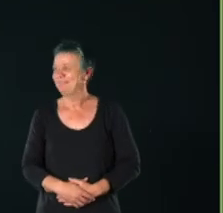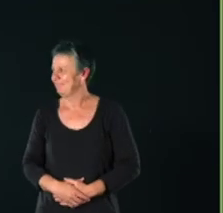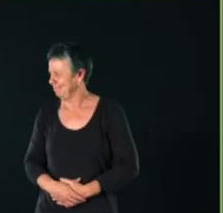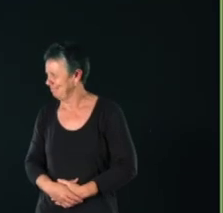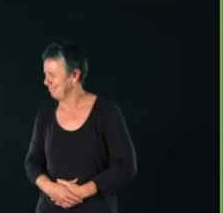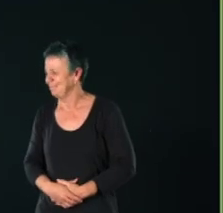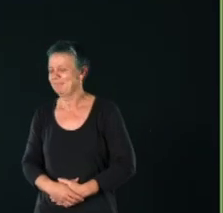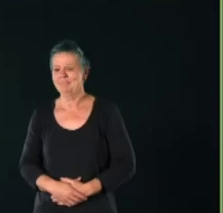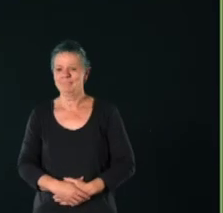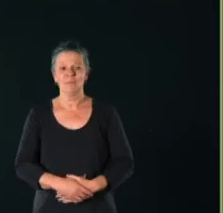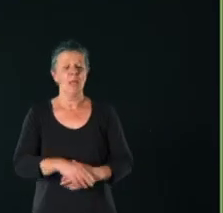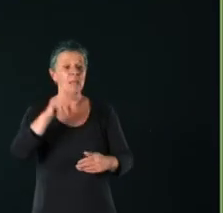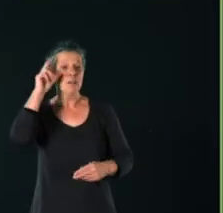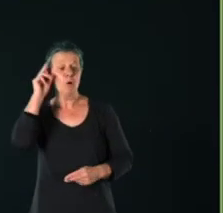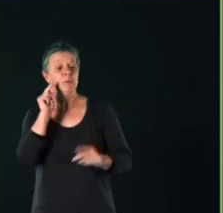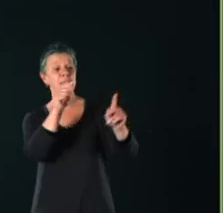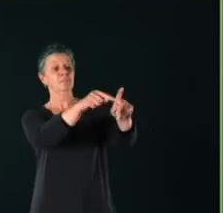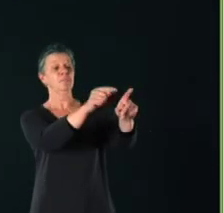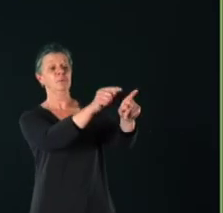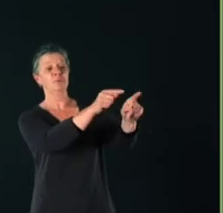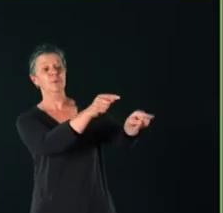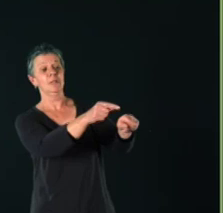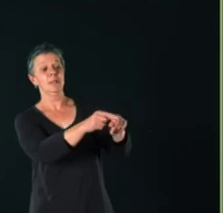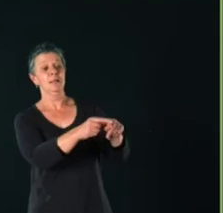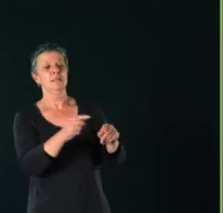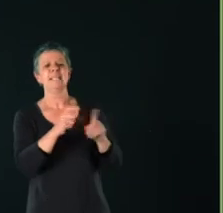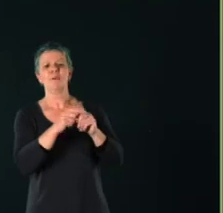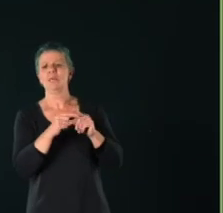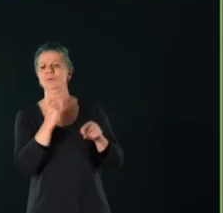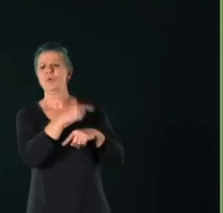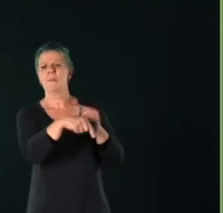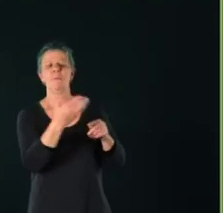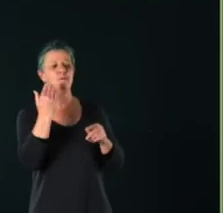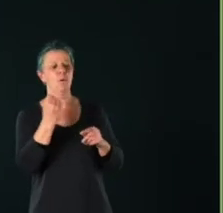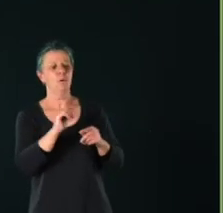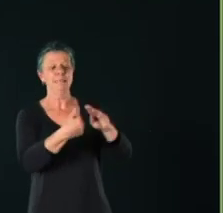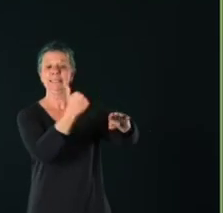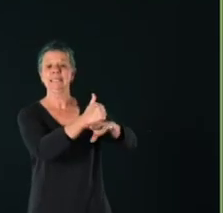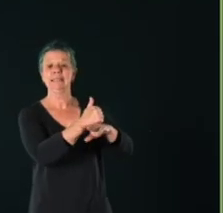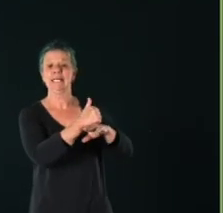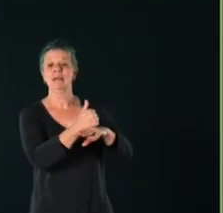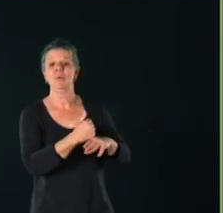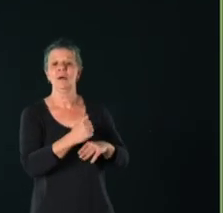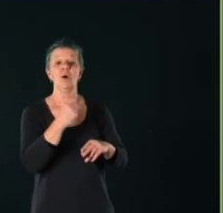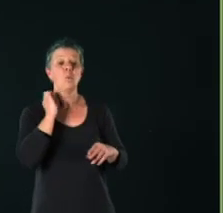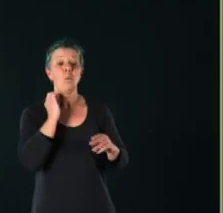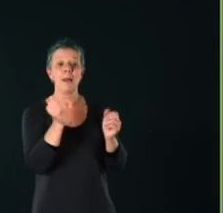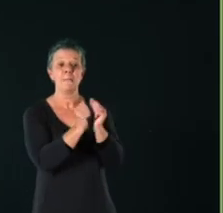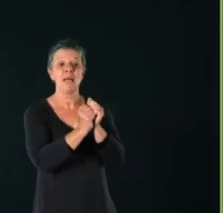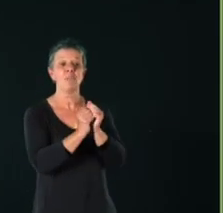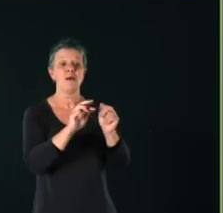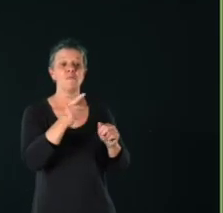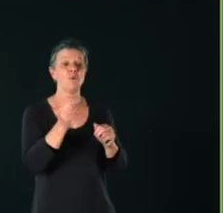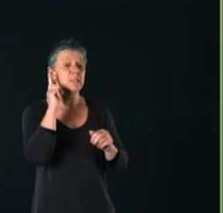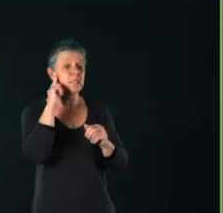Kim Robinson over in the corner, who Damien mentioned at the start, is producing a white paper on this event for the deaf community, for all his advice on